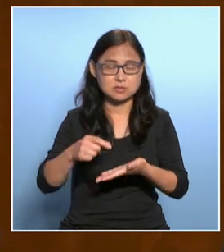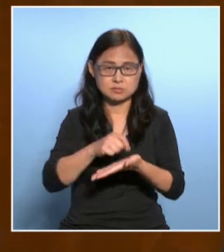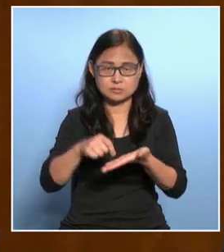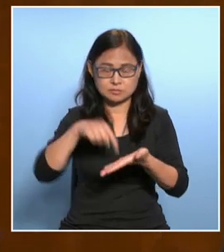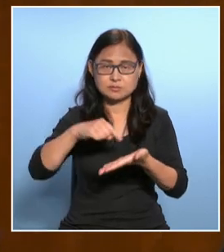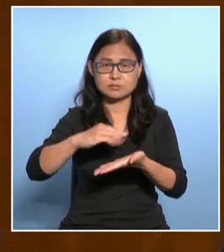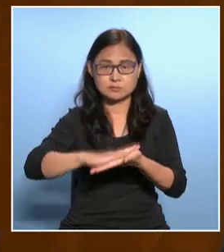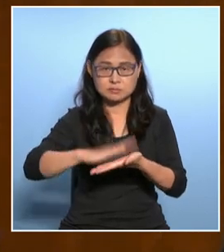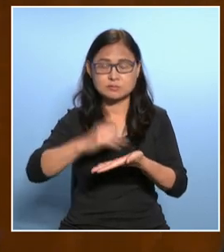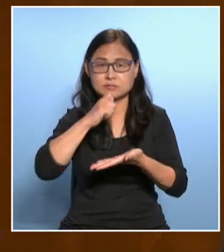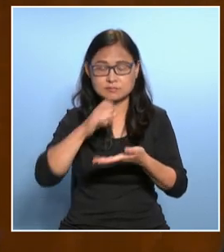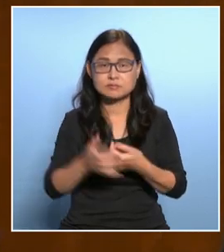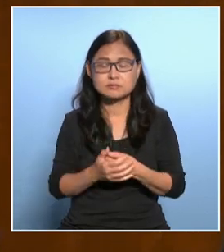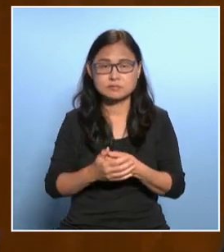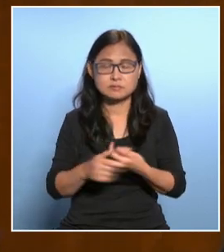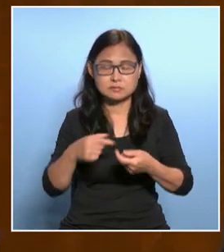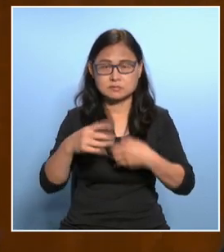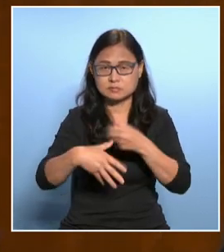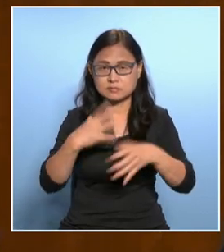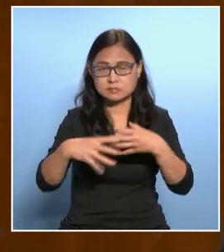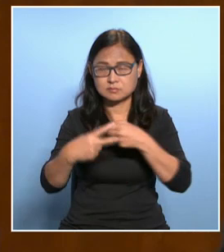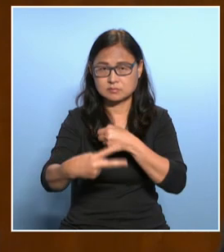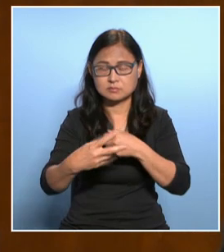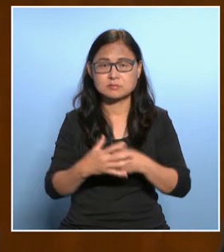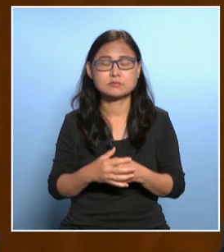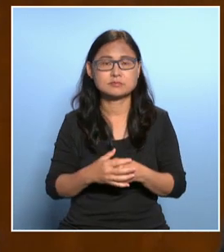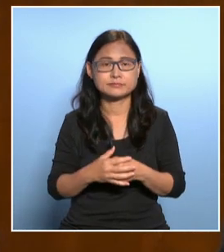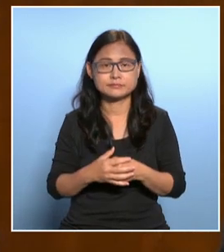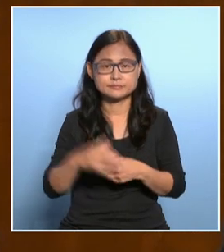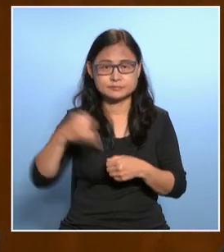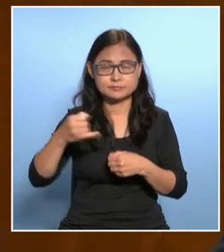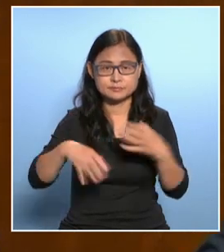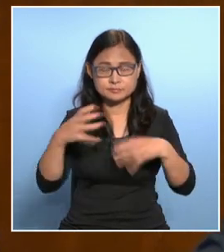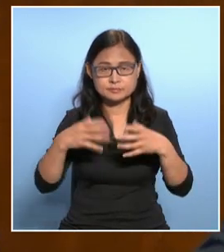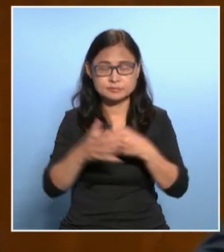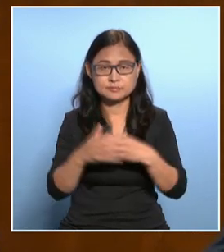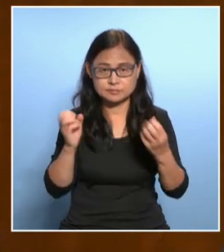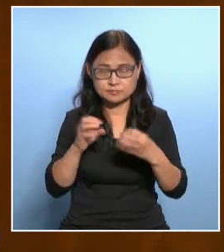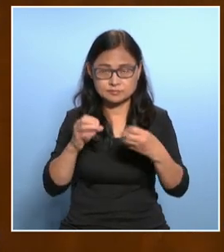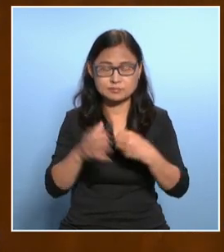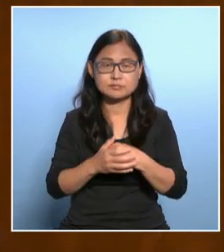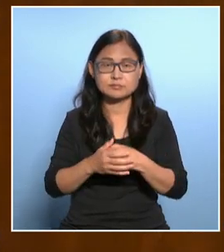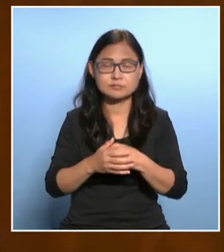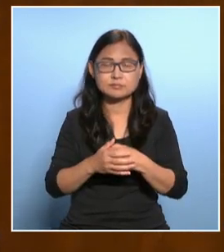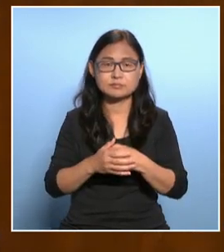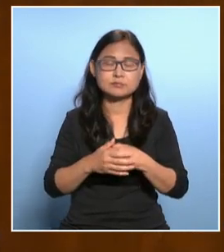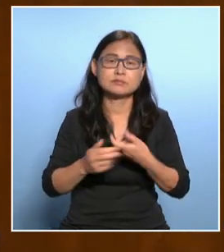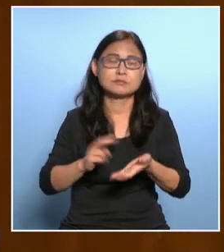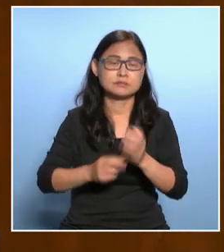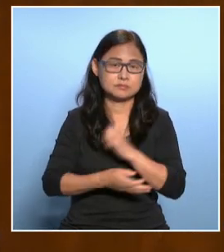They have been set out in the agenda. Agenda item 2. Items for discussion at the next